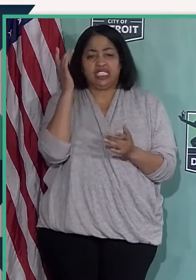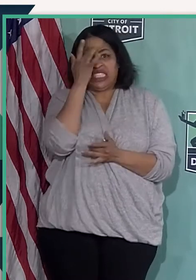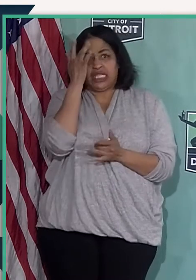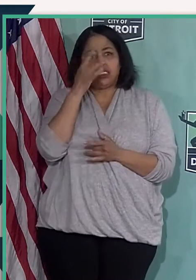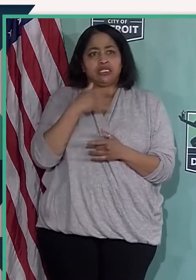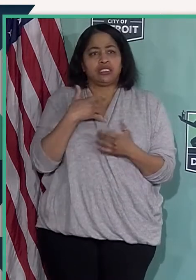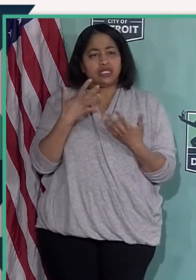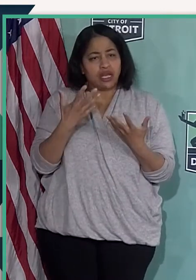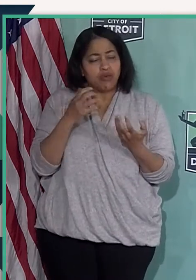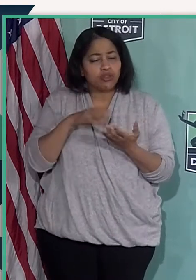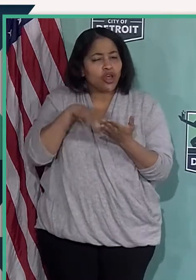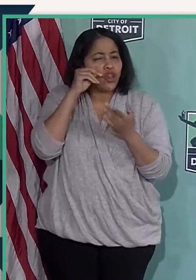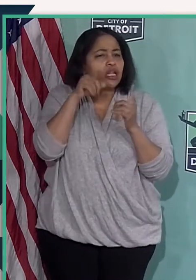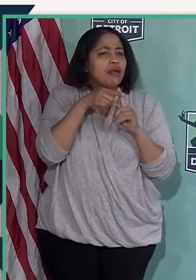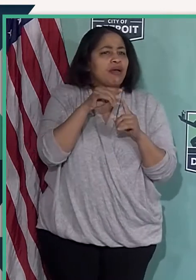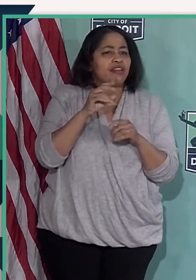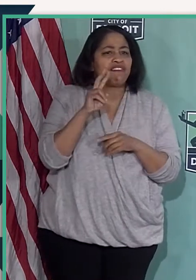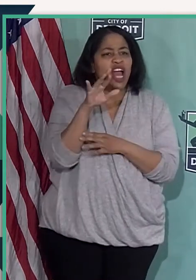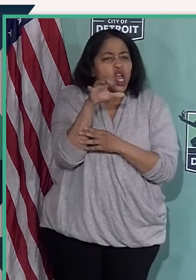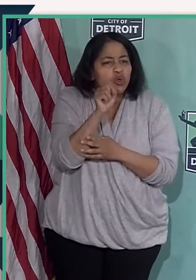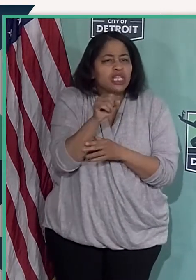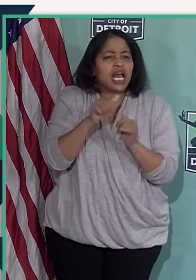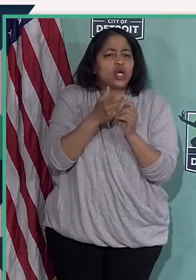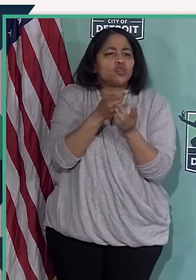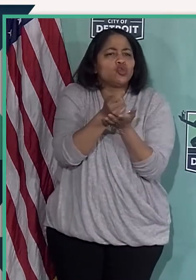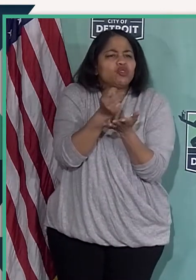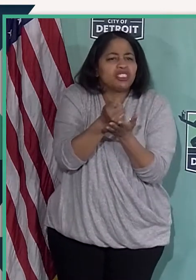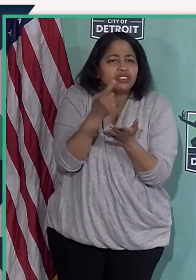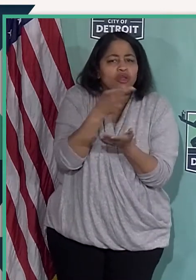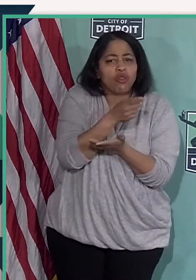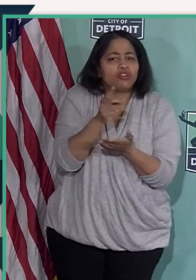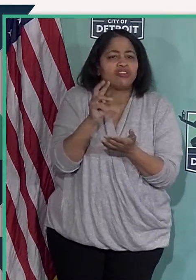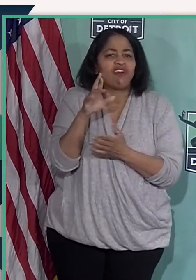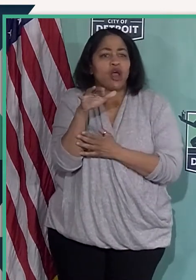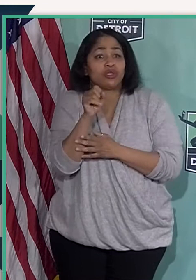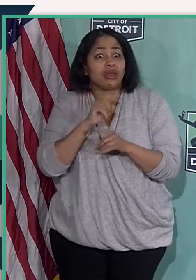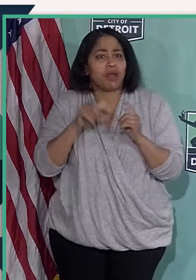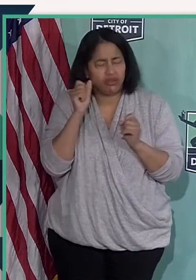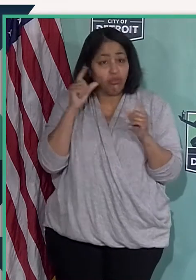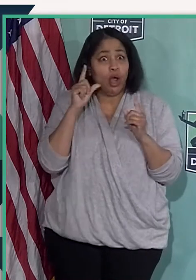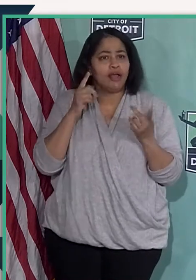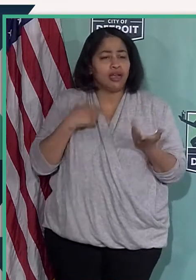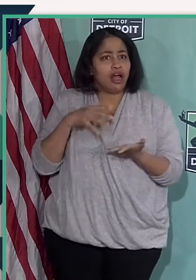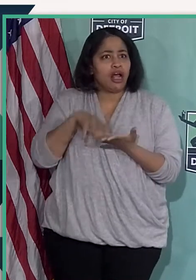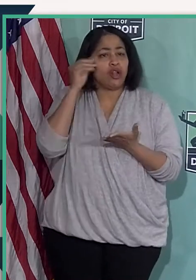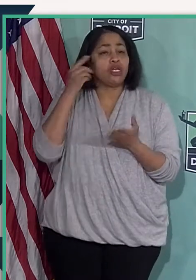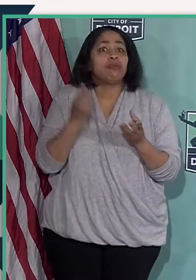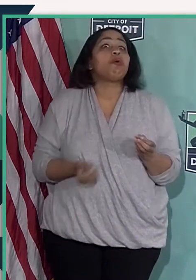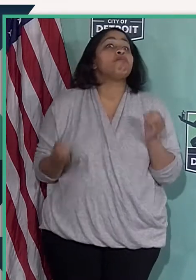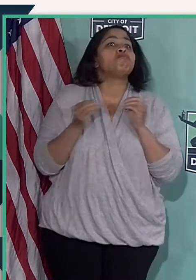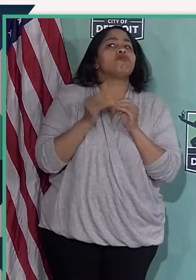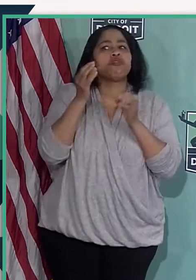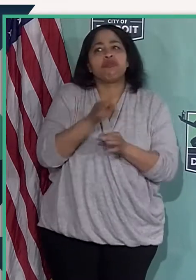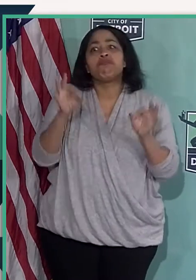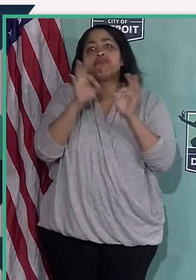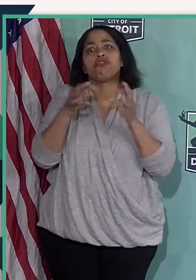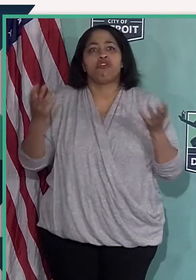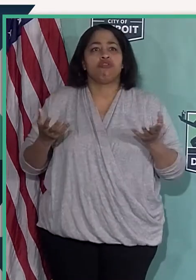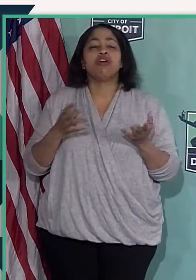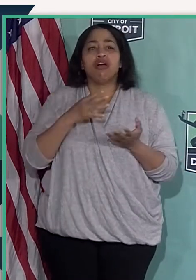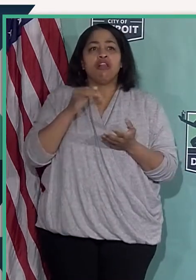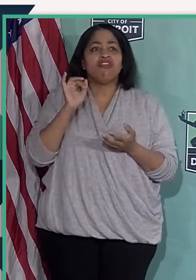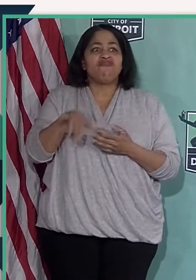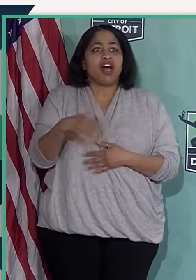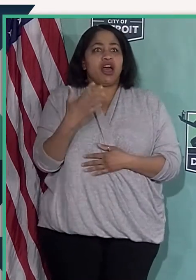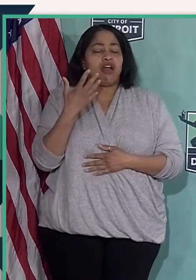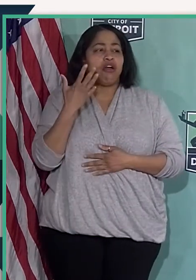about the virus, to learn about how to treat. But the surprise was I learned something more important, that